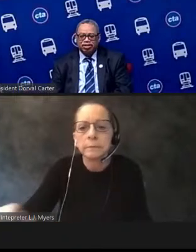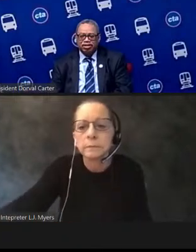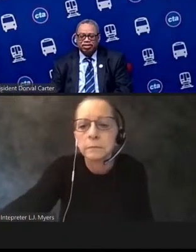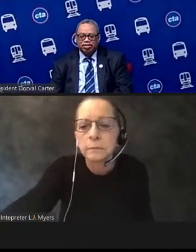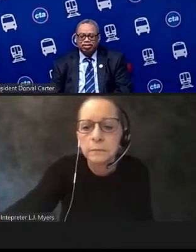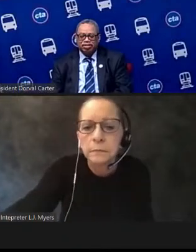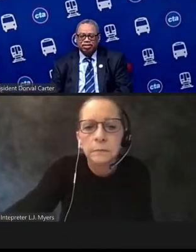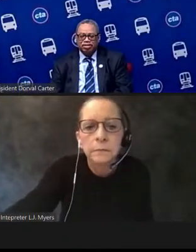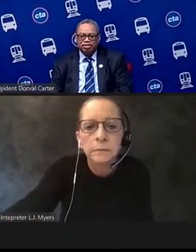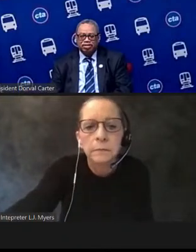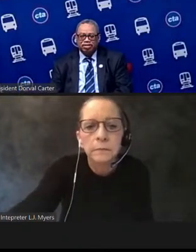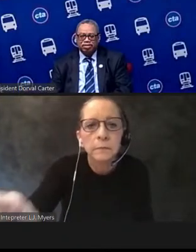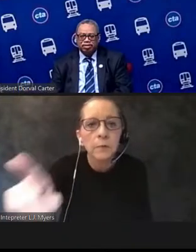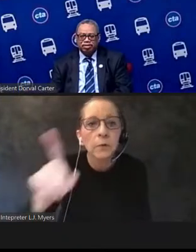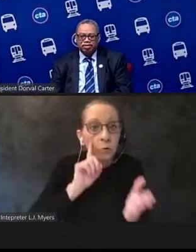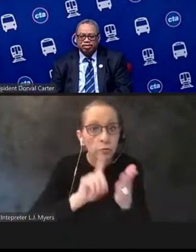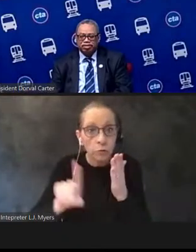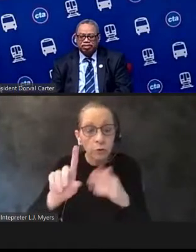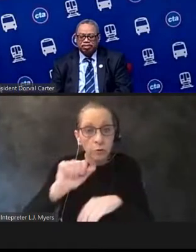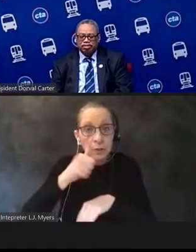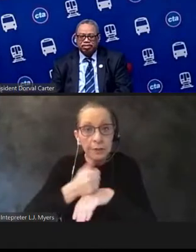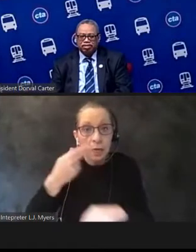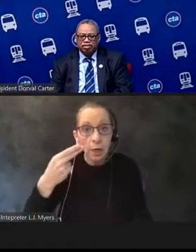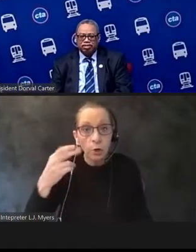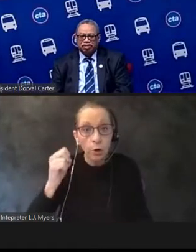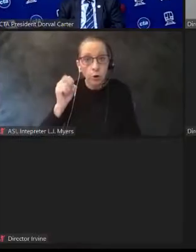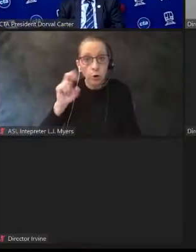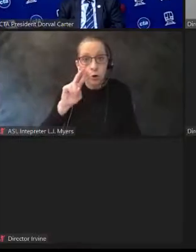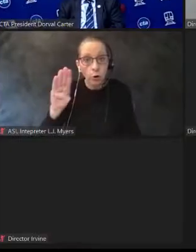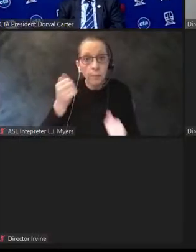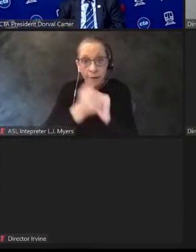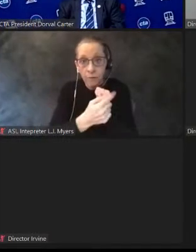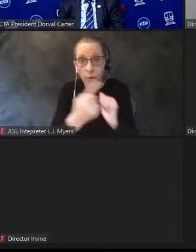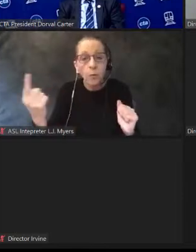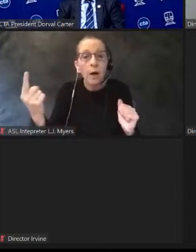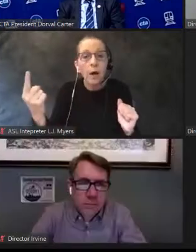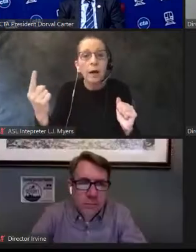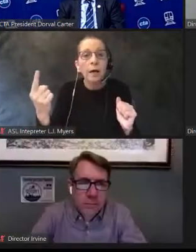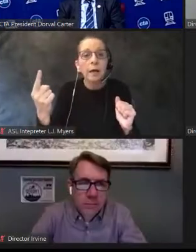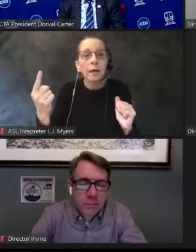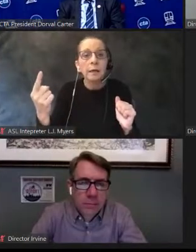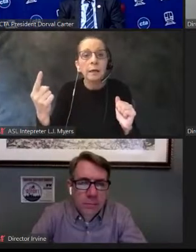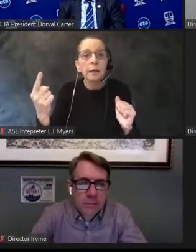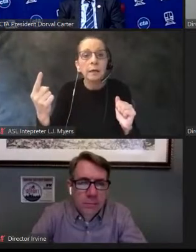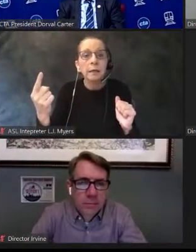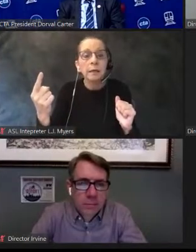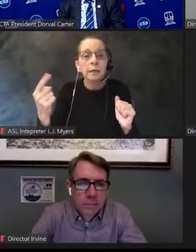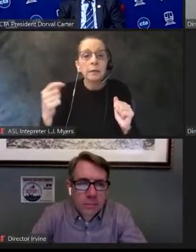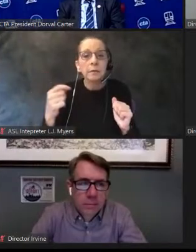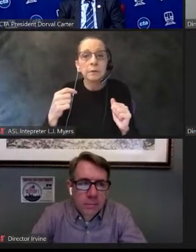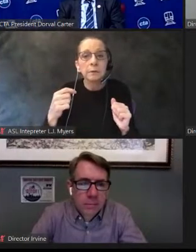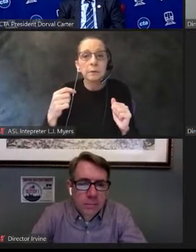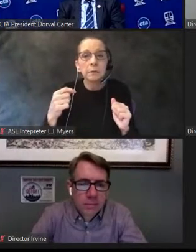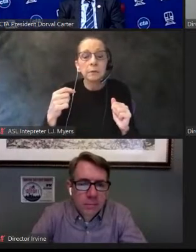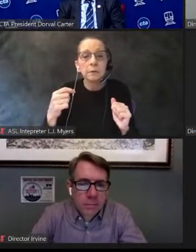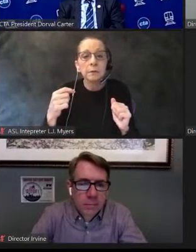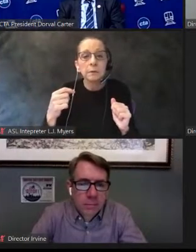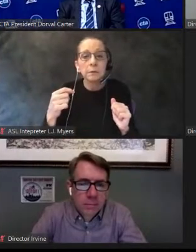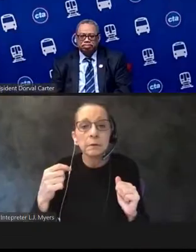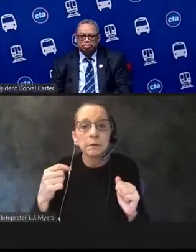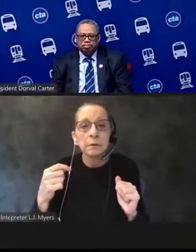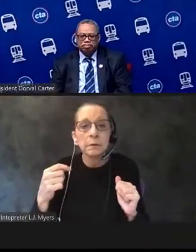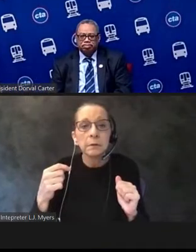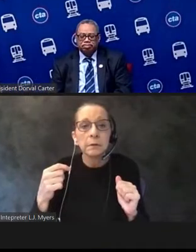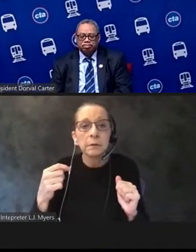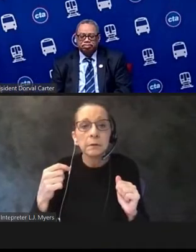So you've checked on, you're all set, Herb, everybody, and he's just going to, we'll just count us down then, right? Correct. Okay,